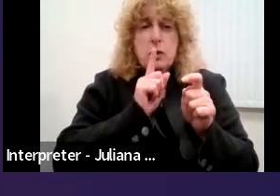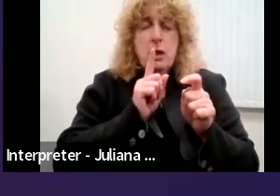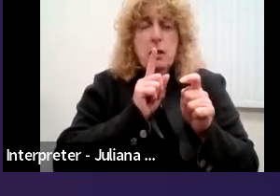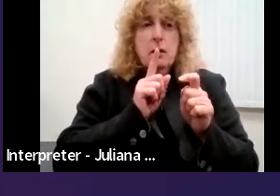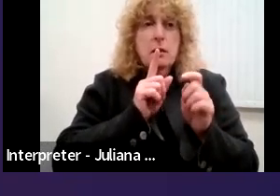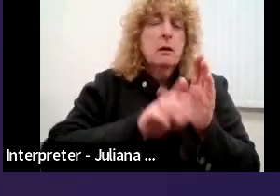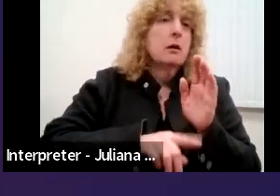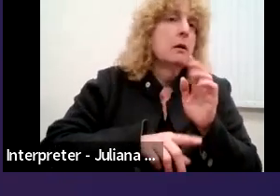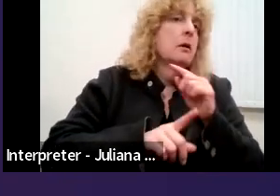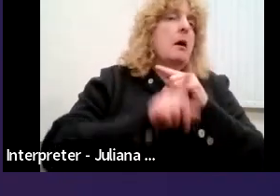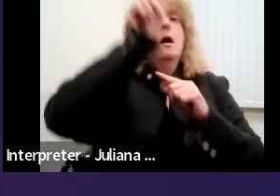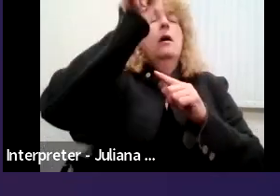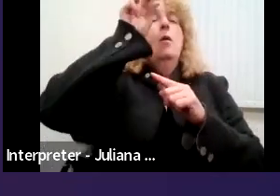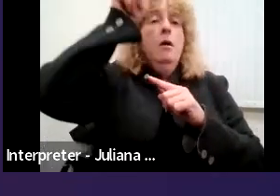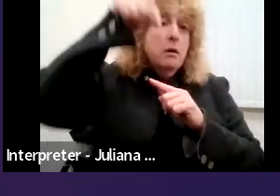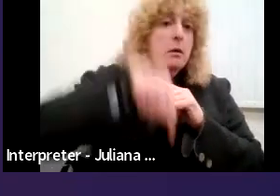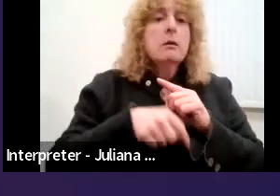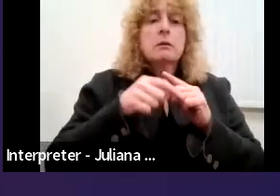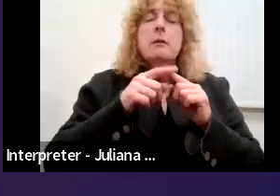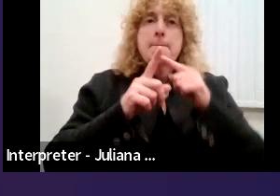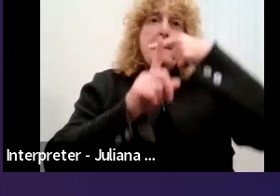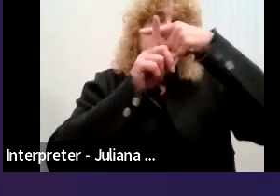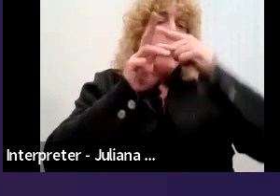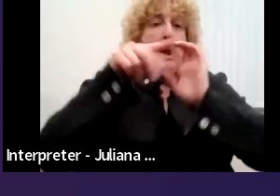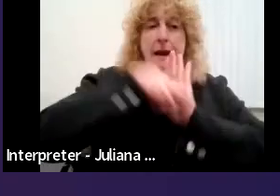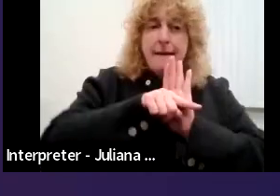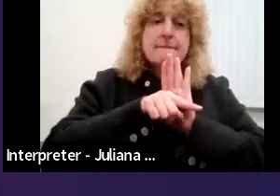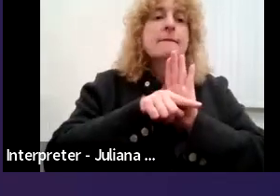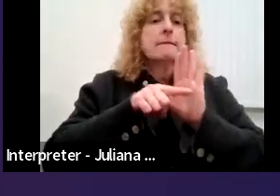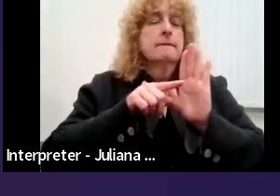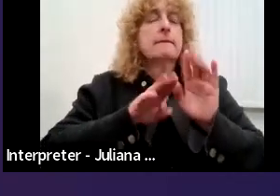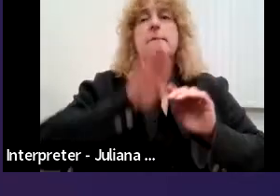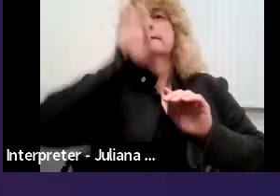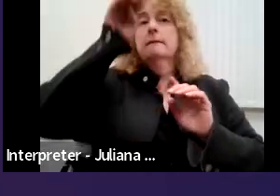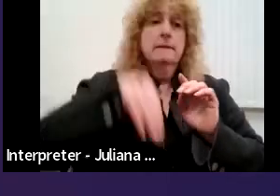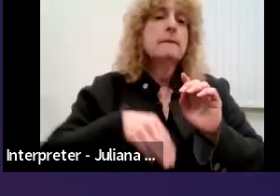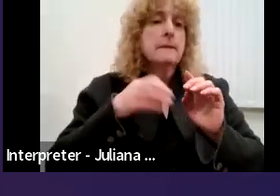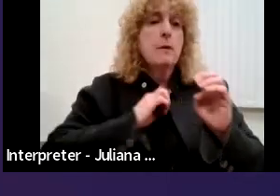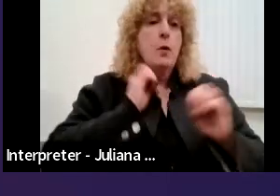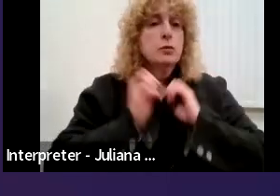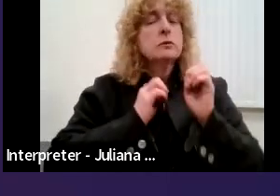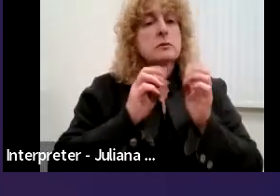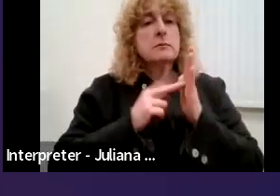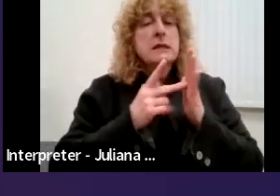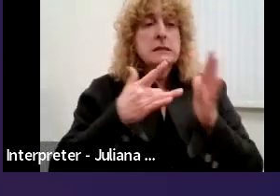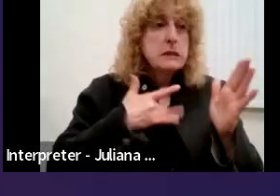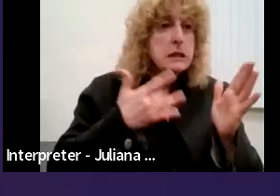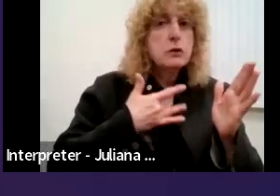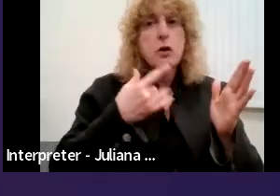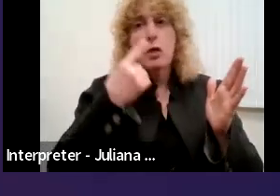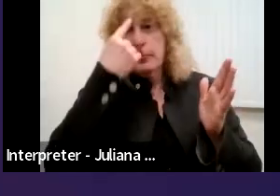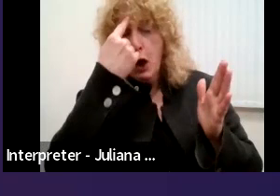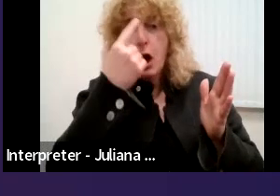or negative extremes, and sensations and thoughts. It includes being able to regulate your reactions to